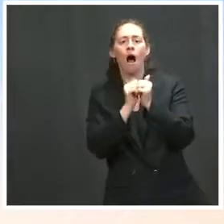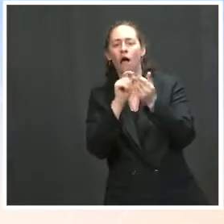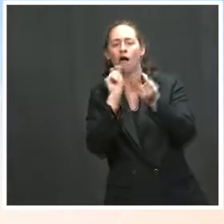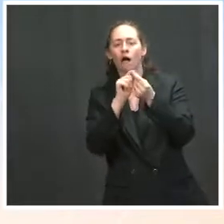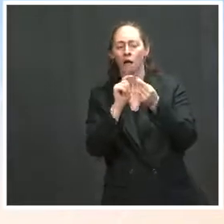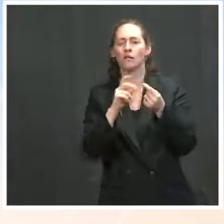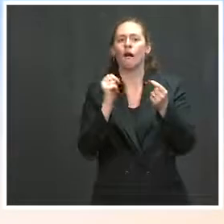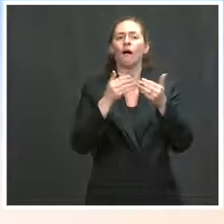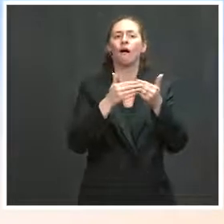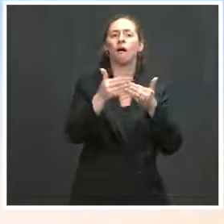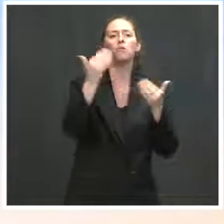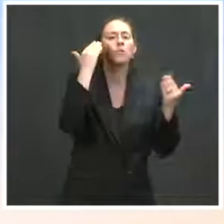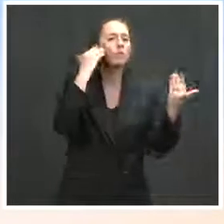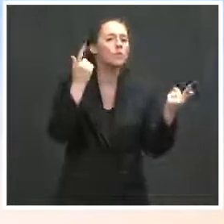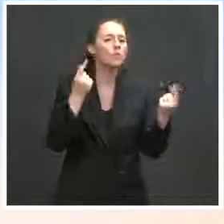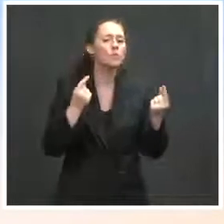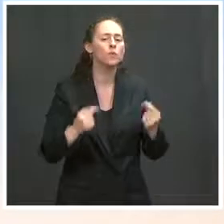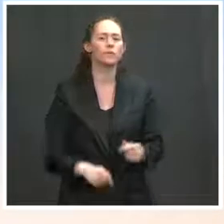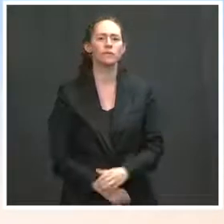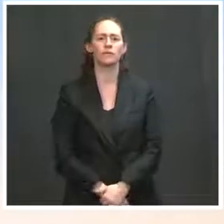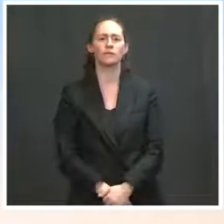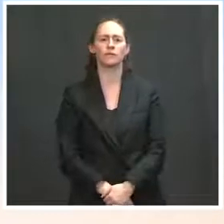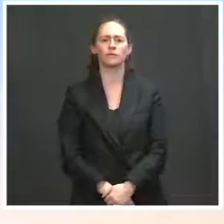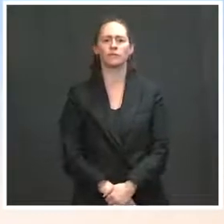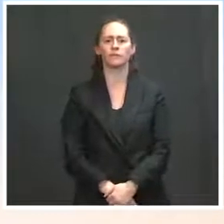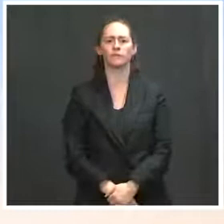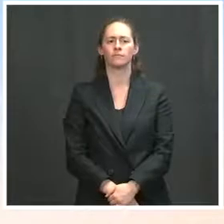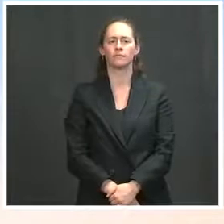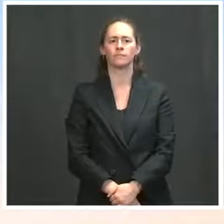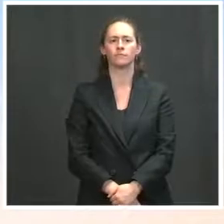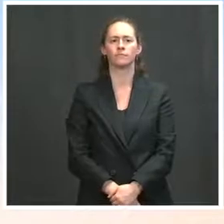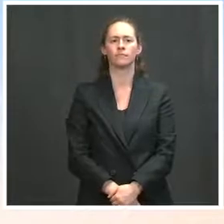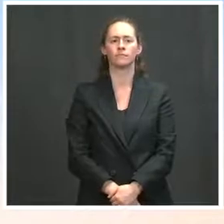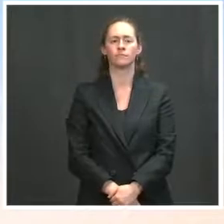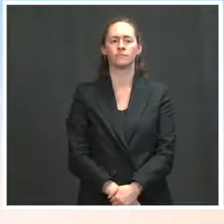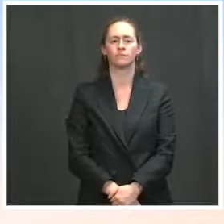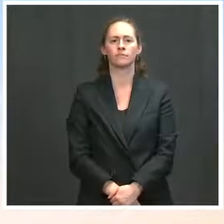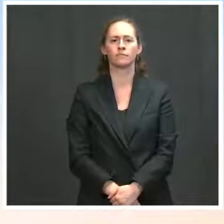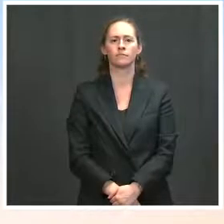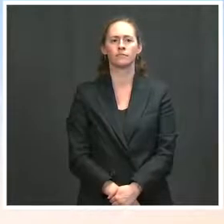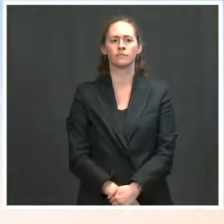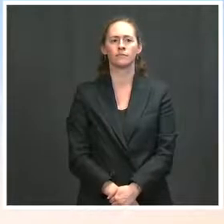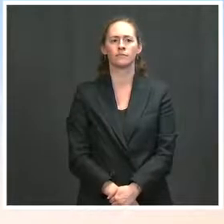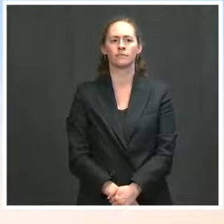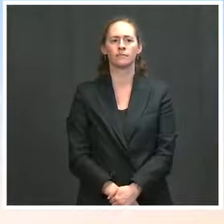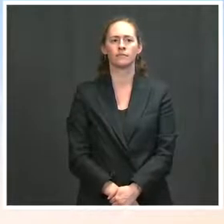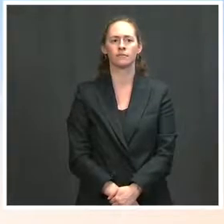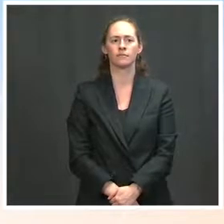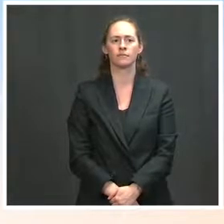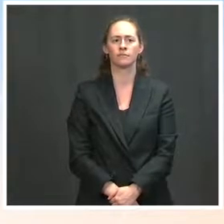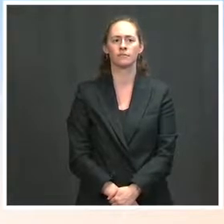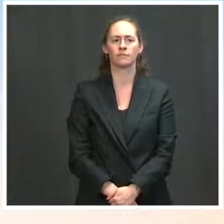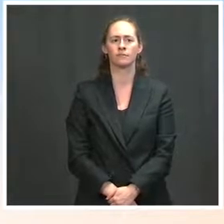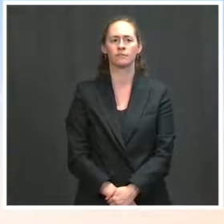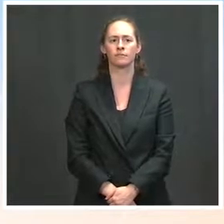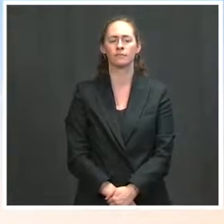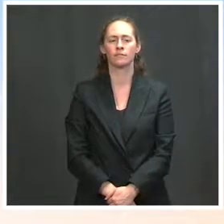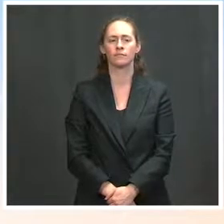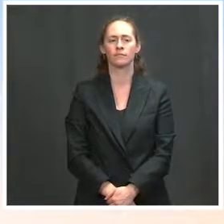budget. Progressives in Congress are calling on the Biden administration to slash funding to the Pentagon's